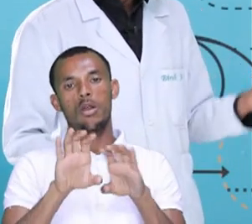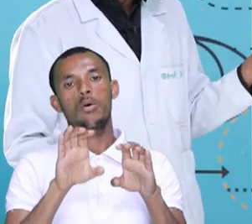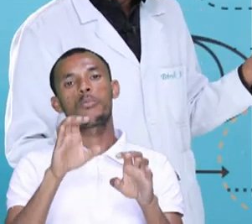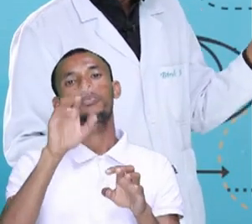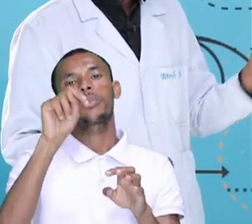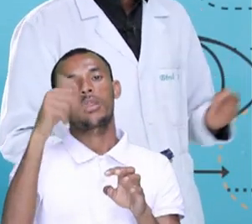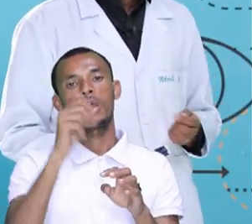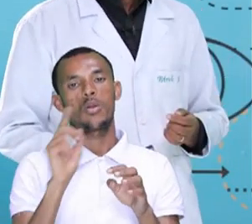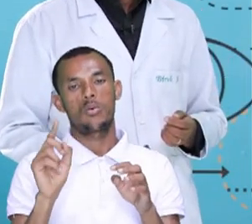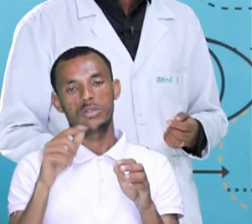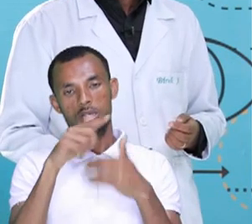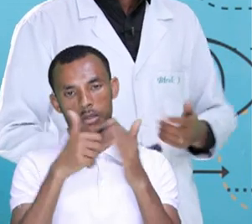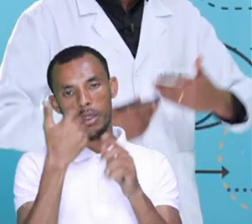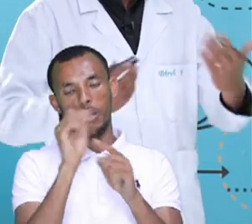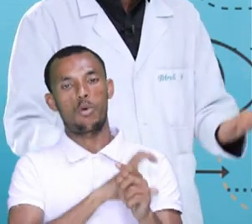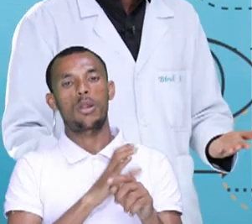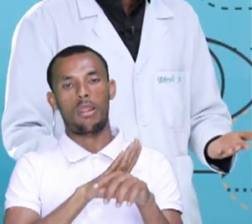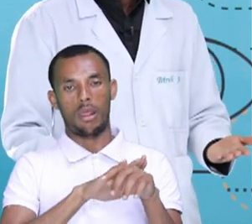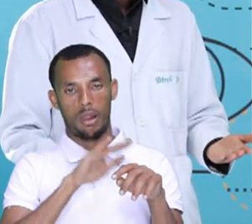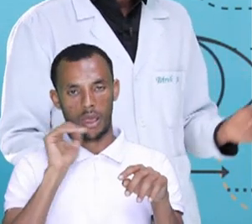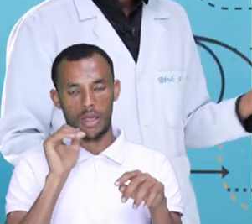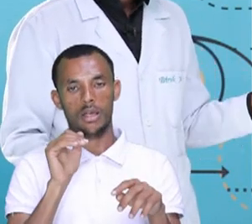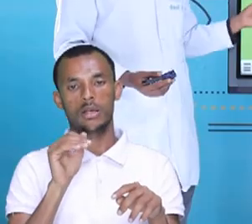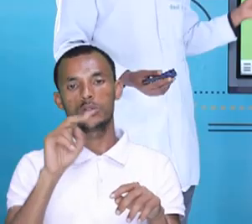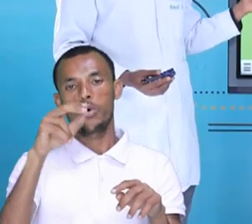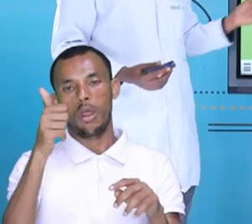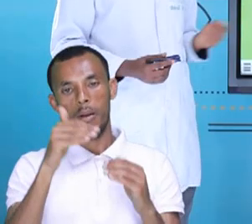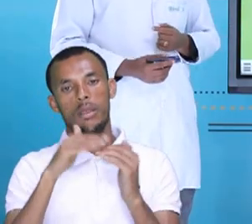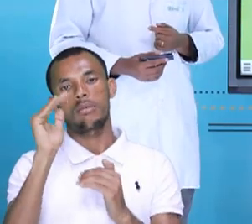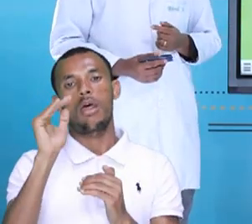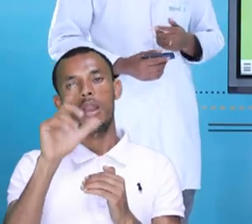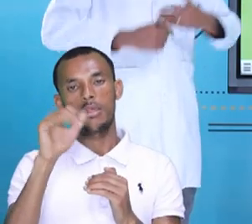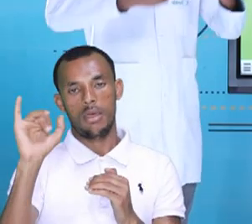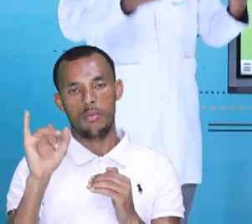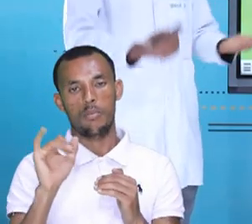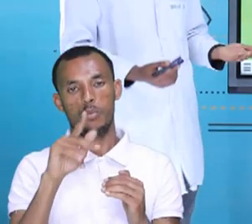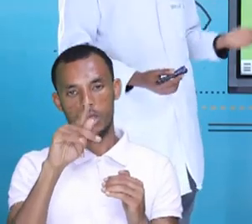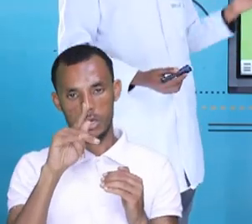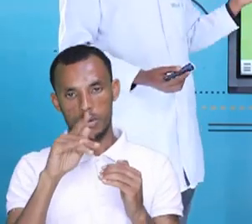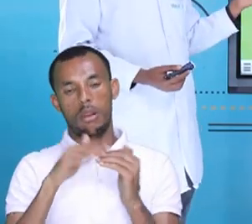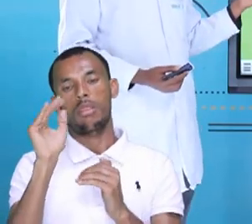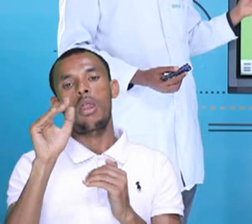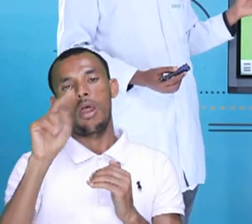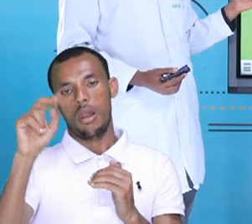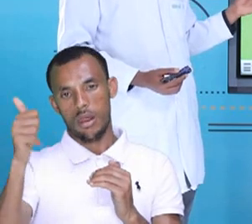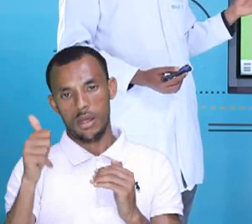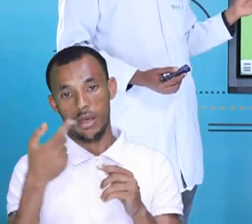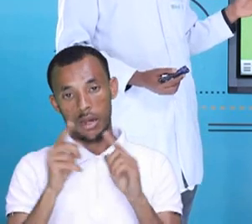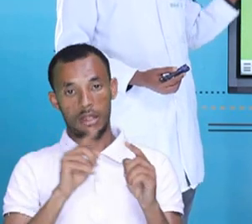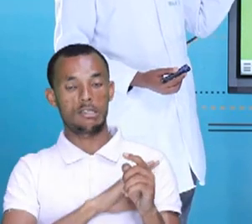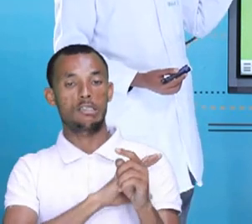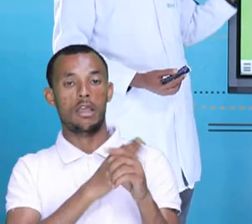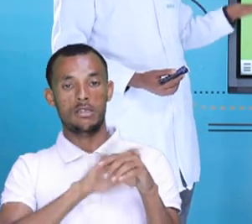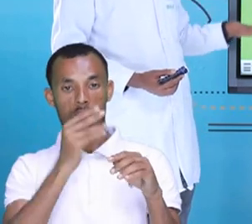metallic property, sodium greater than lithium. In metallic property, potassium is greater than sodium. But in strengths, lithium is greater than